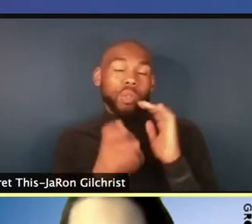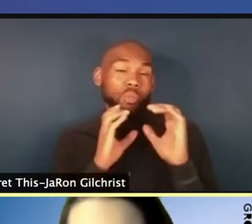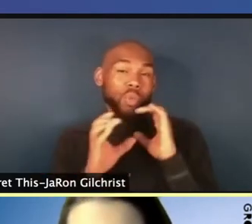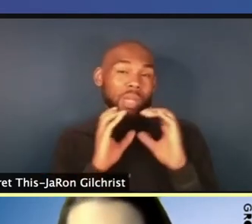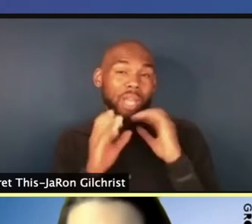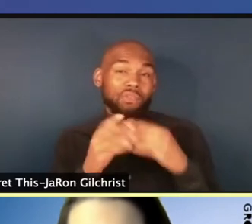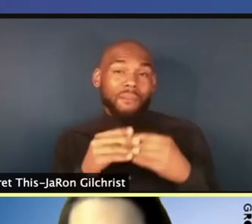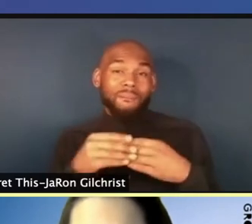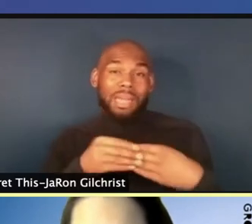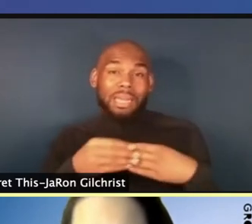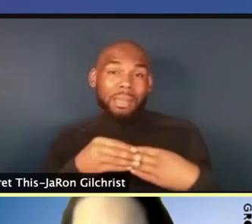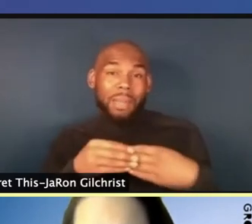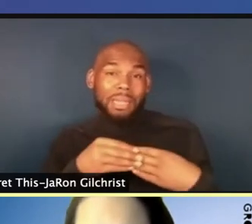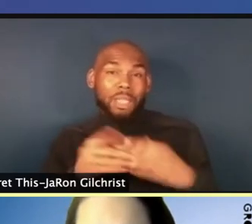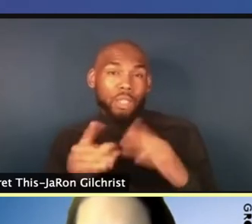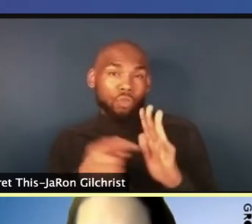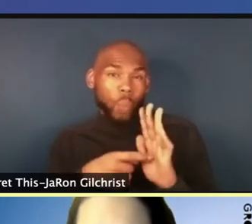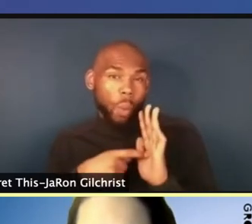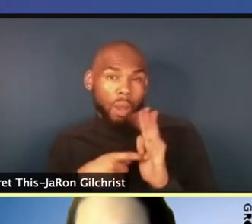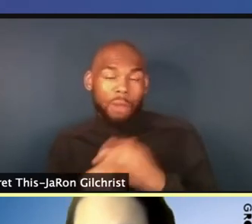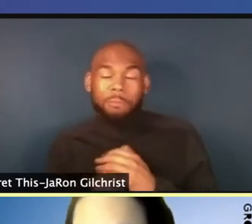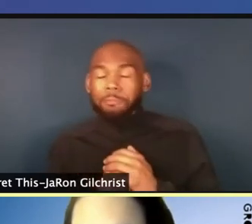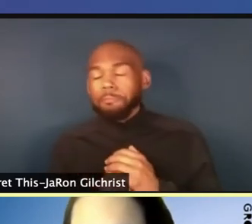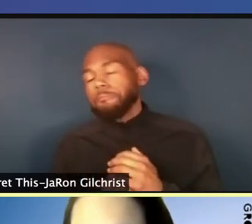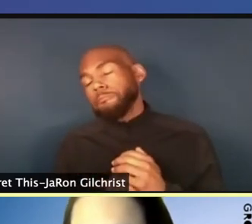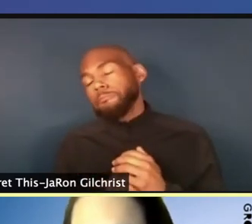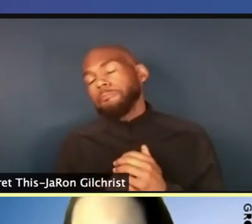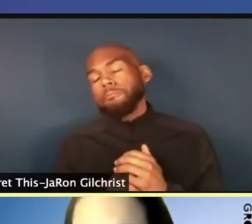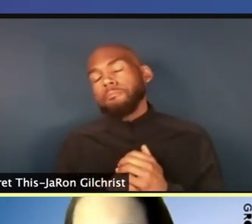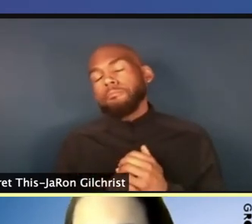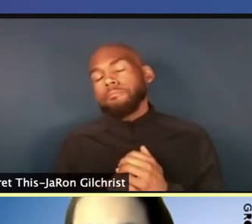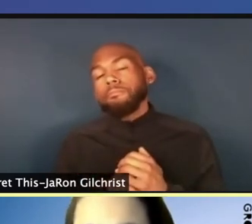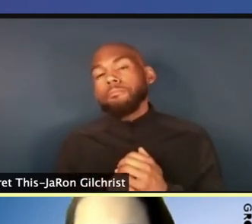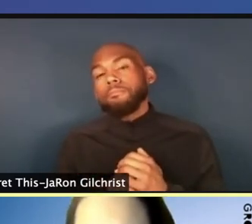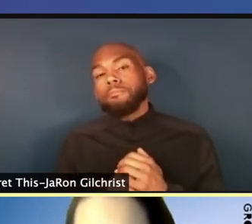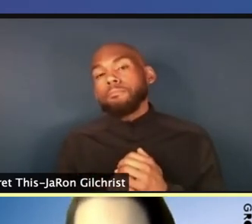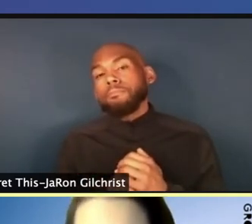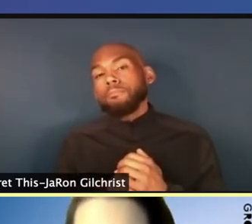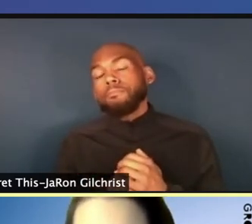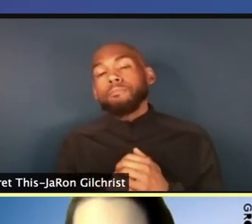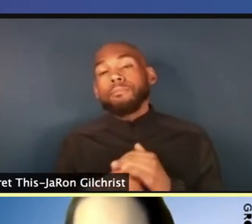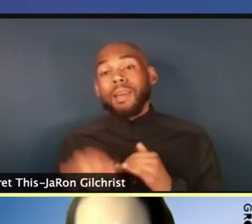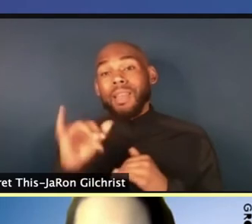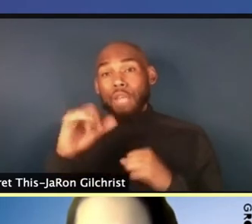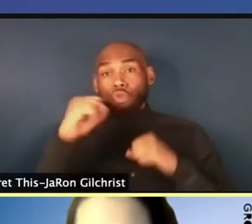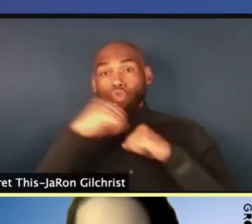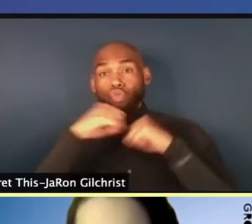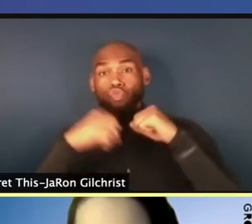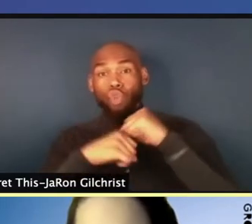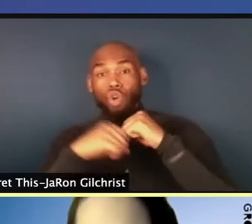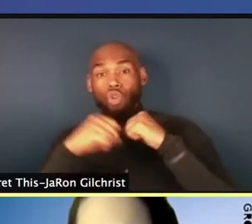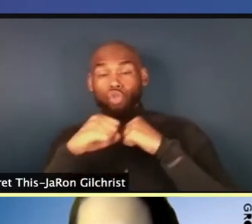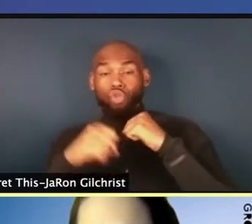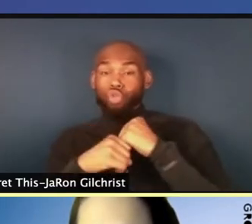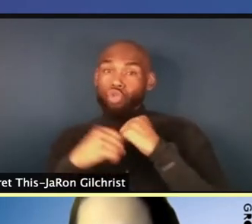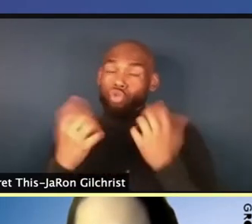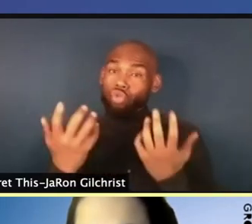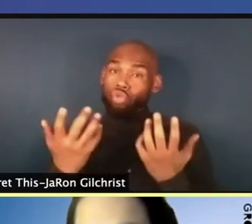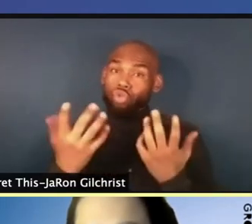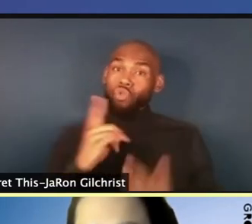and time. It like, but of its structure, it resists